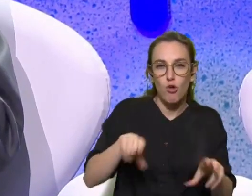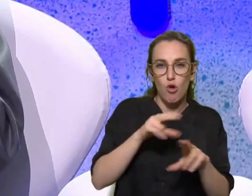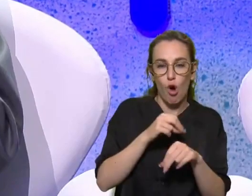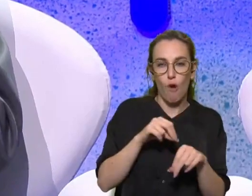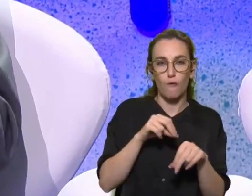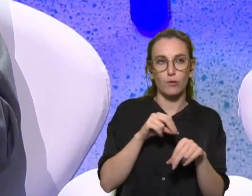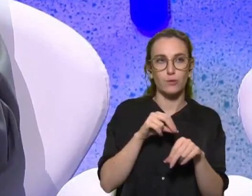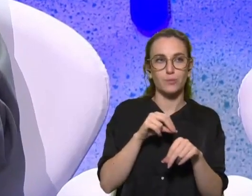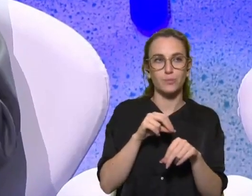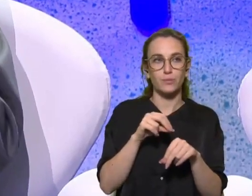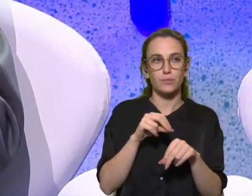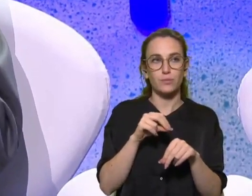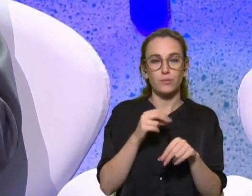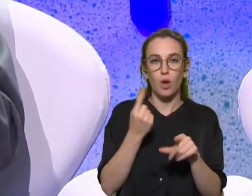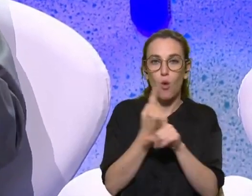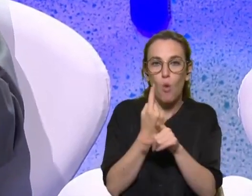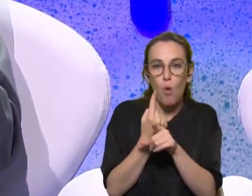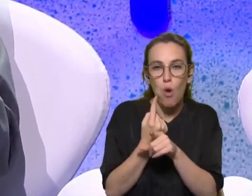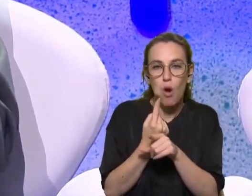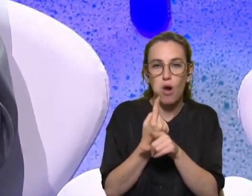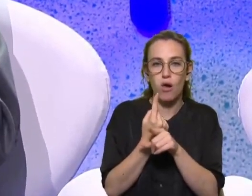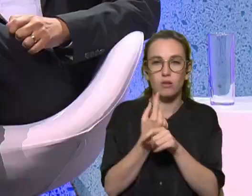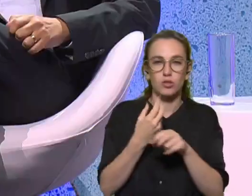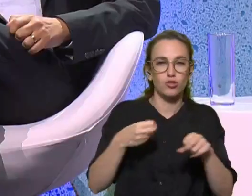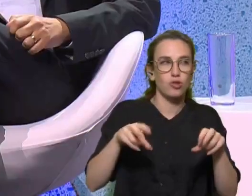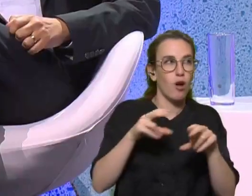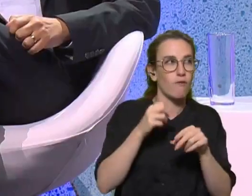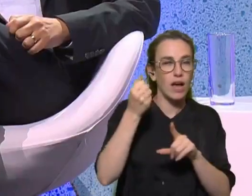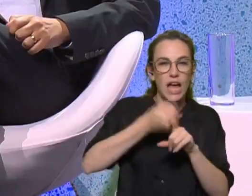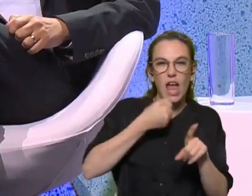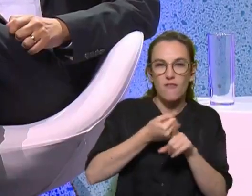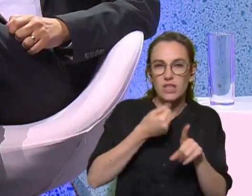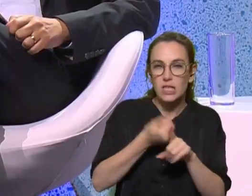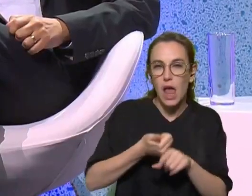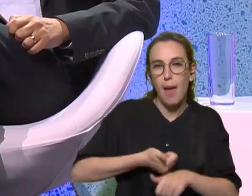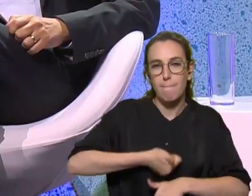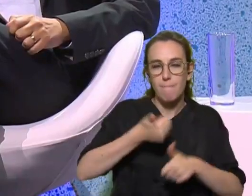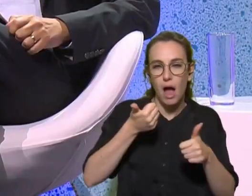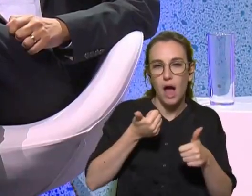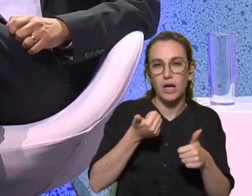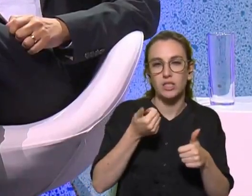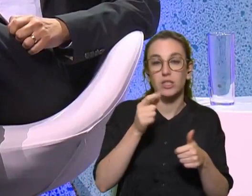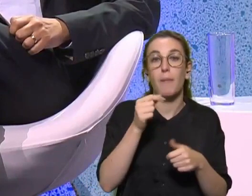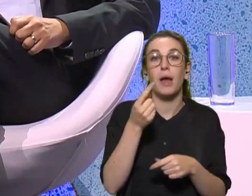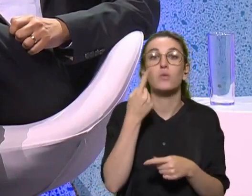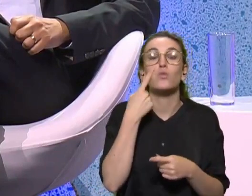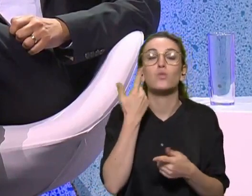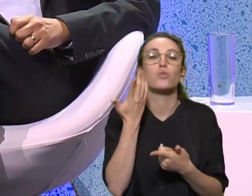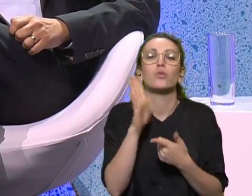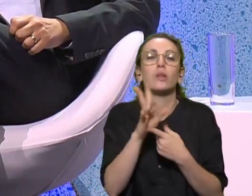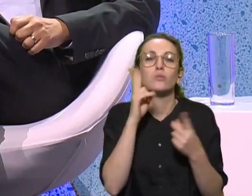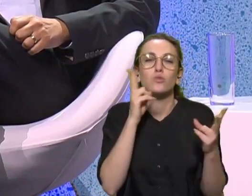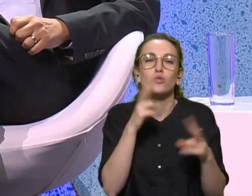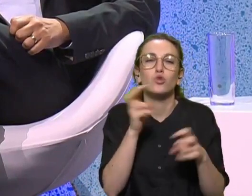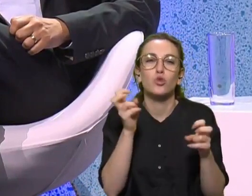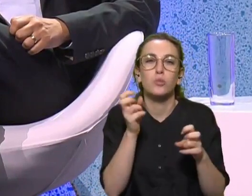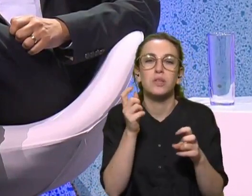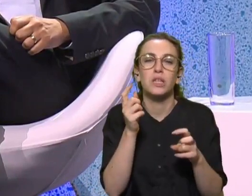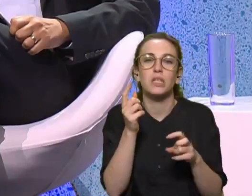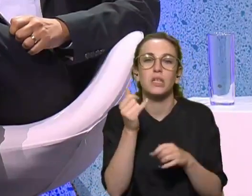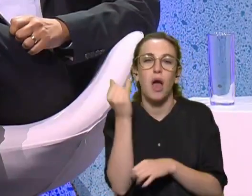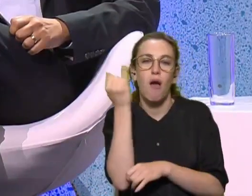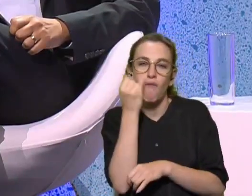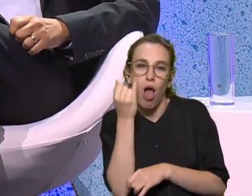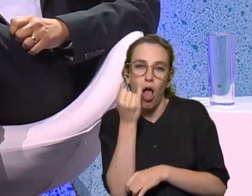scientific findings, new products to make more efficient and to identify fraud and so on. This